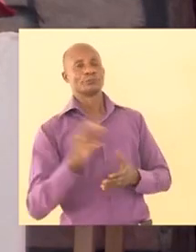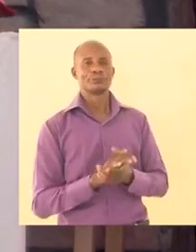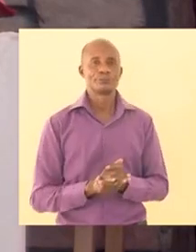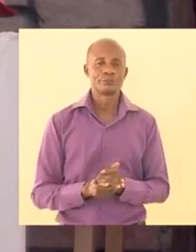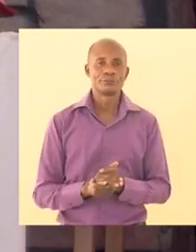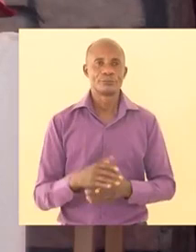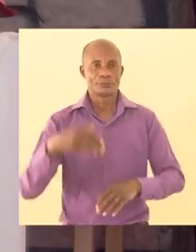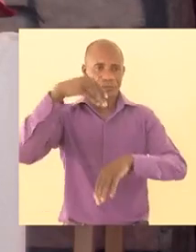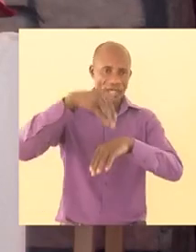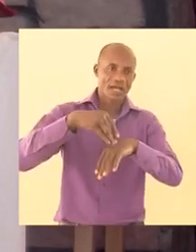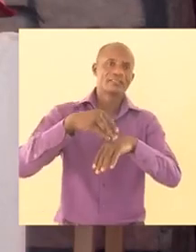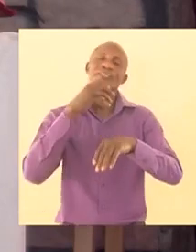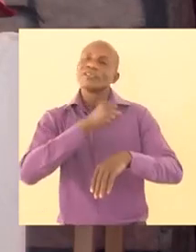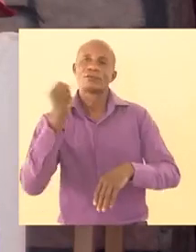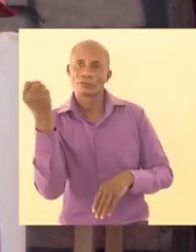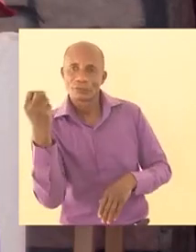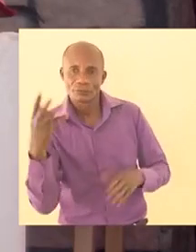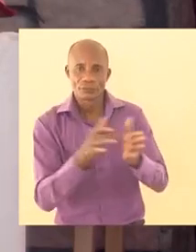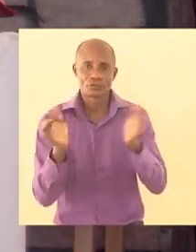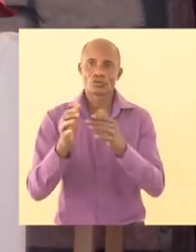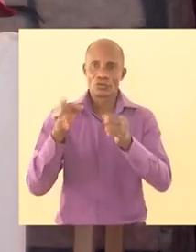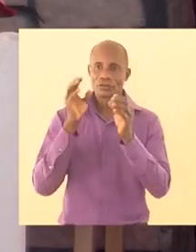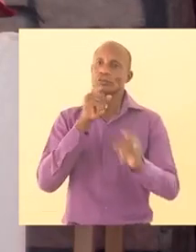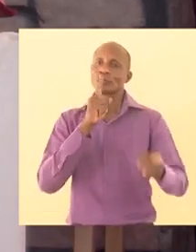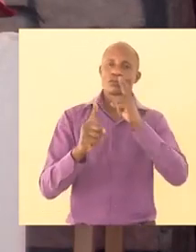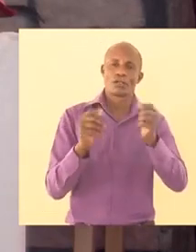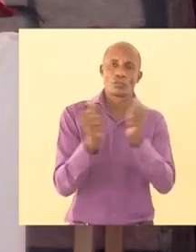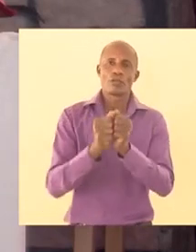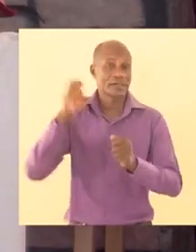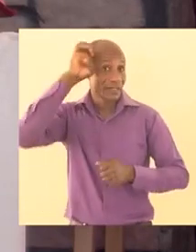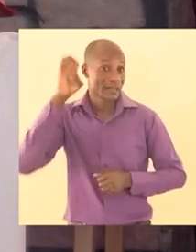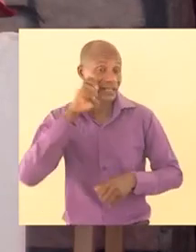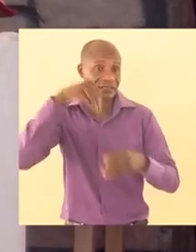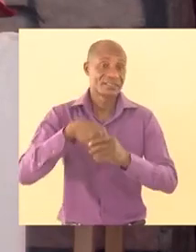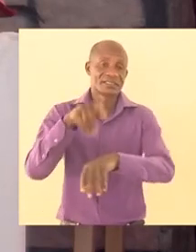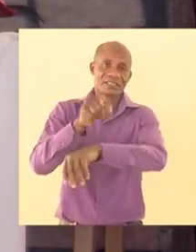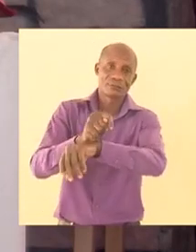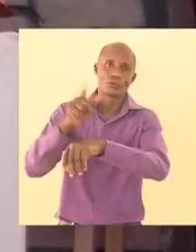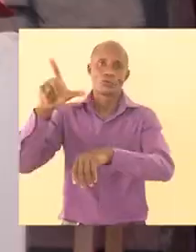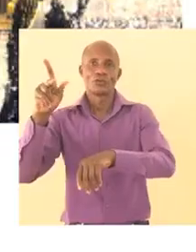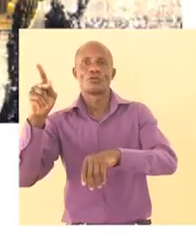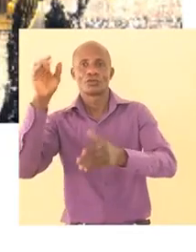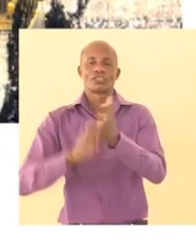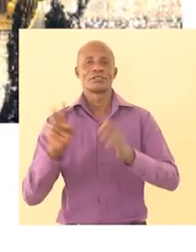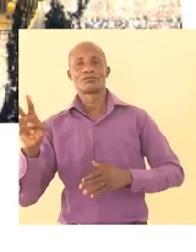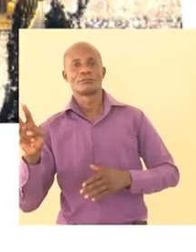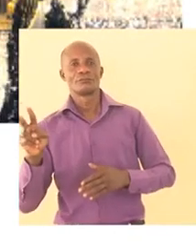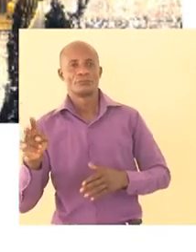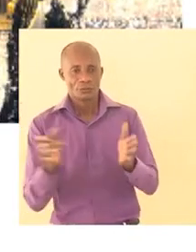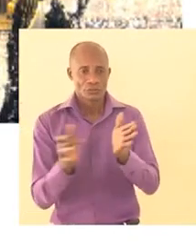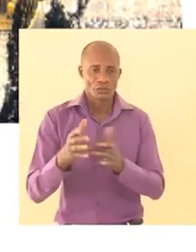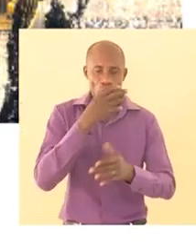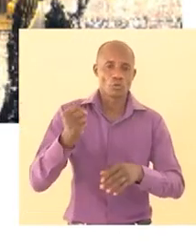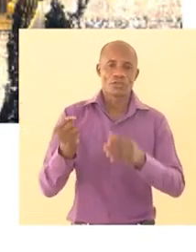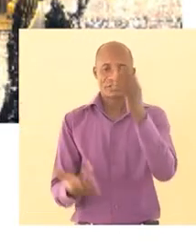24. At the age of 12, Jesus talks with elders in the temple. Luke chapter 2, verse 41 to 47. Jesus